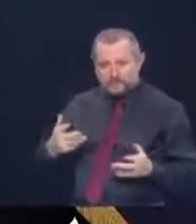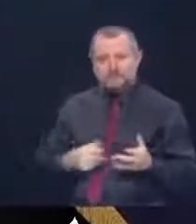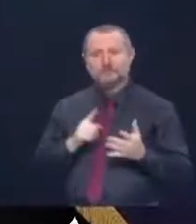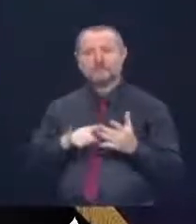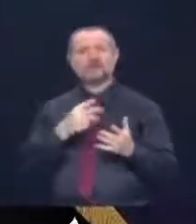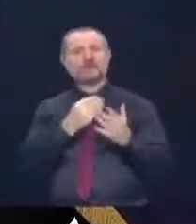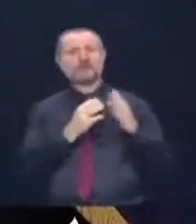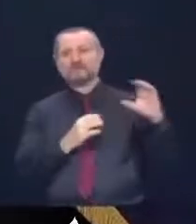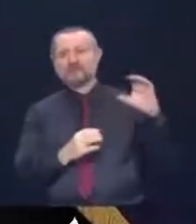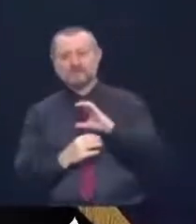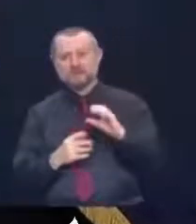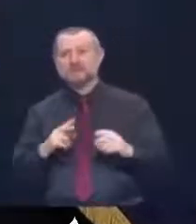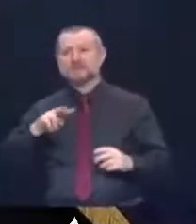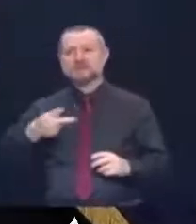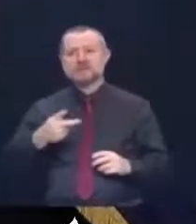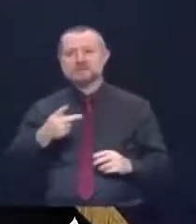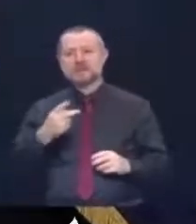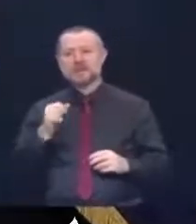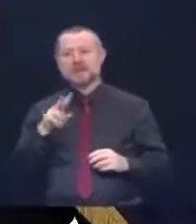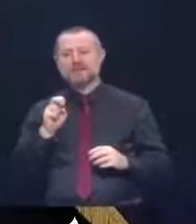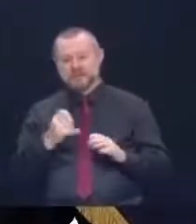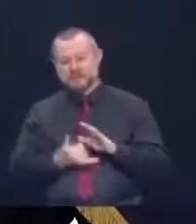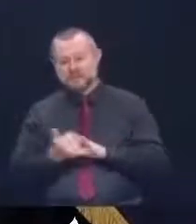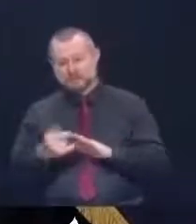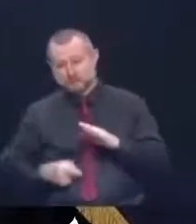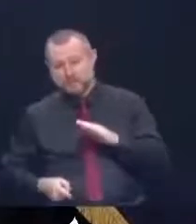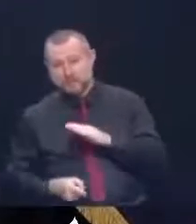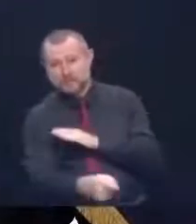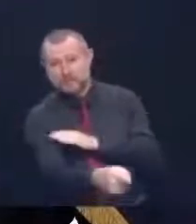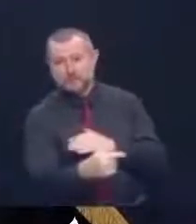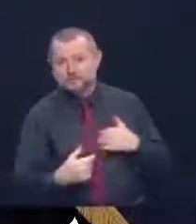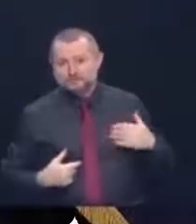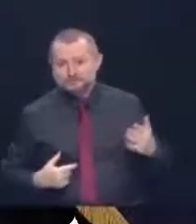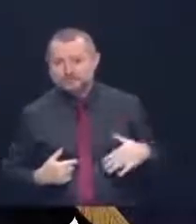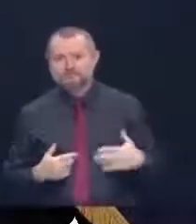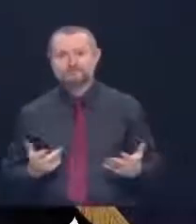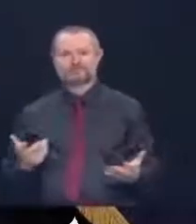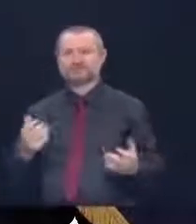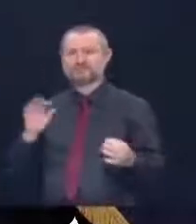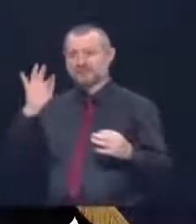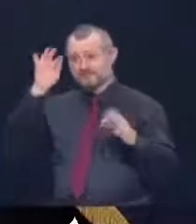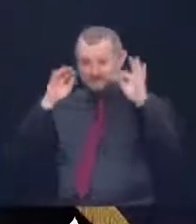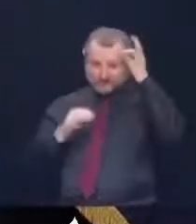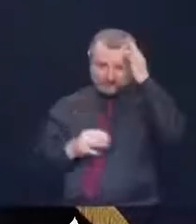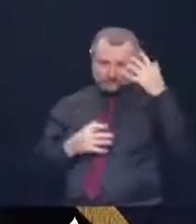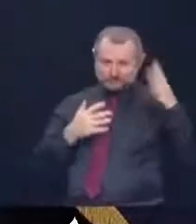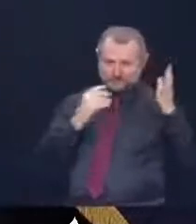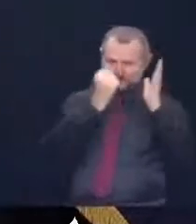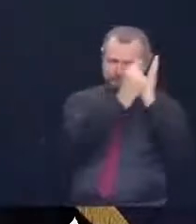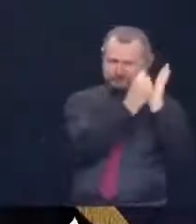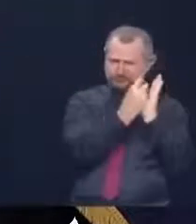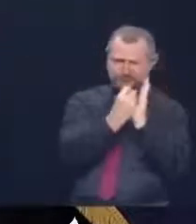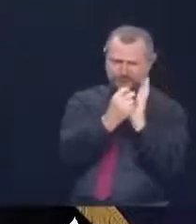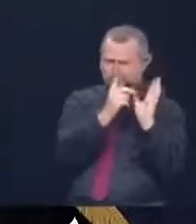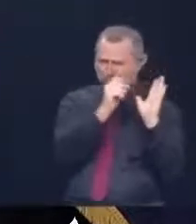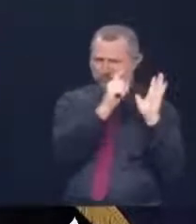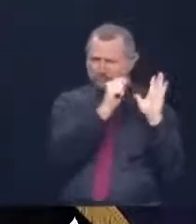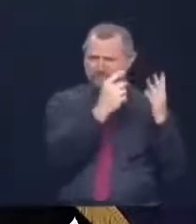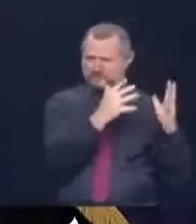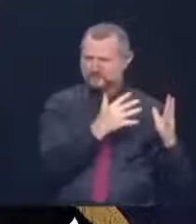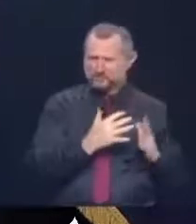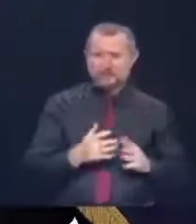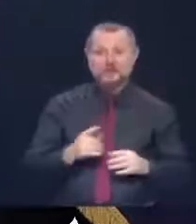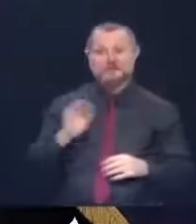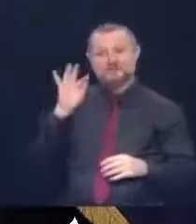Avenue subway, while every other federal DOT has. And the federal government hasn't approved the